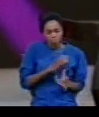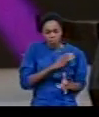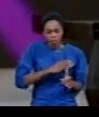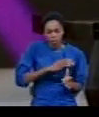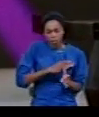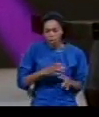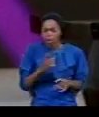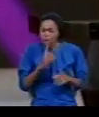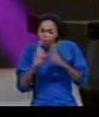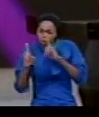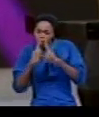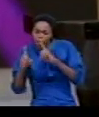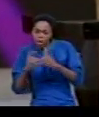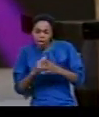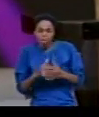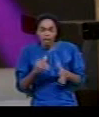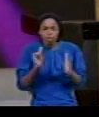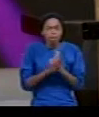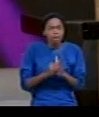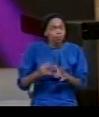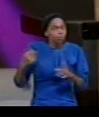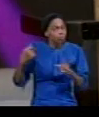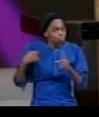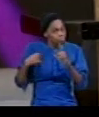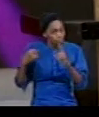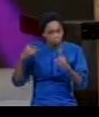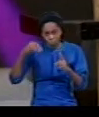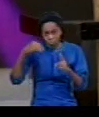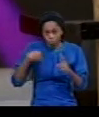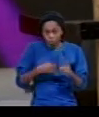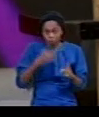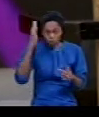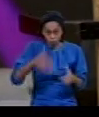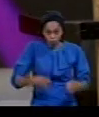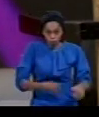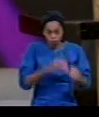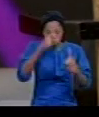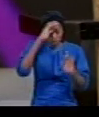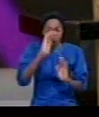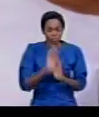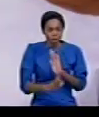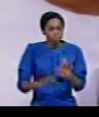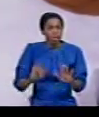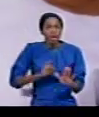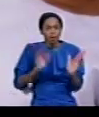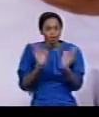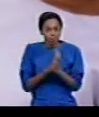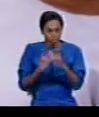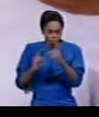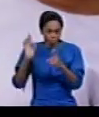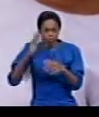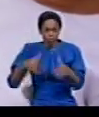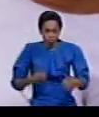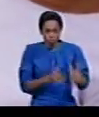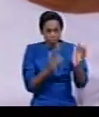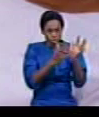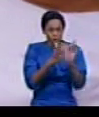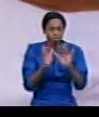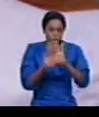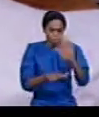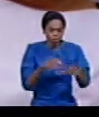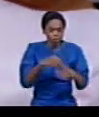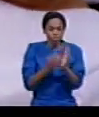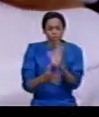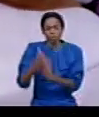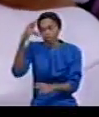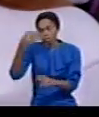interact? That ye should follow his steps. I pray you'll follow his steps. Look at Philippians chapter 2. I'm reading